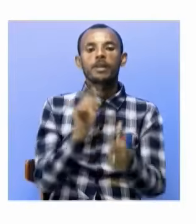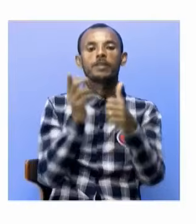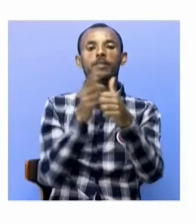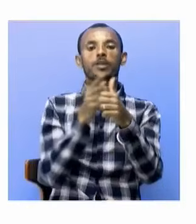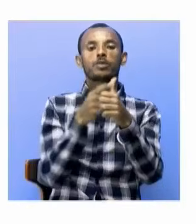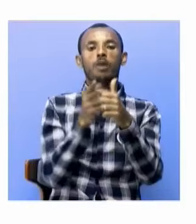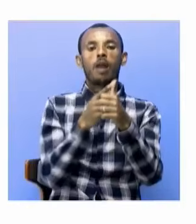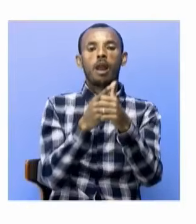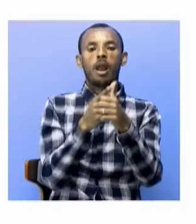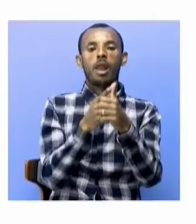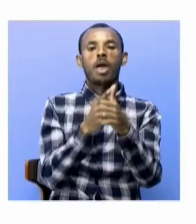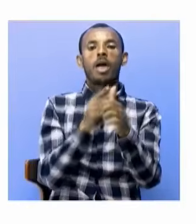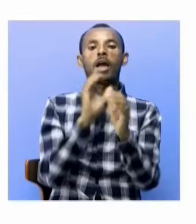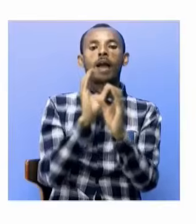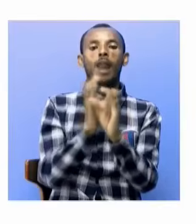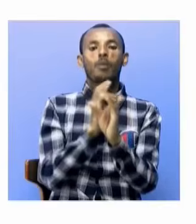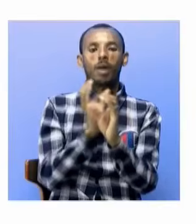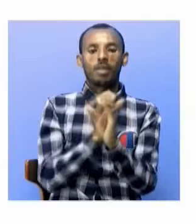calculate